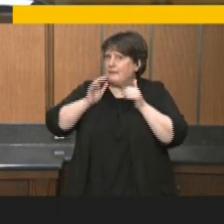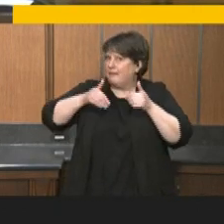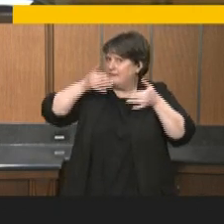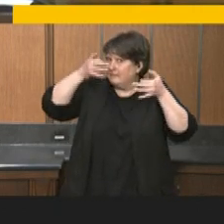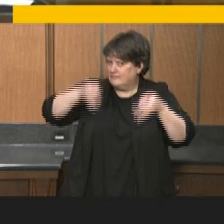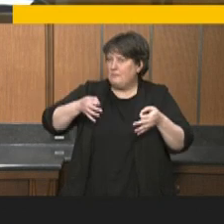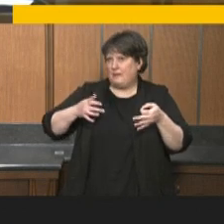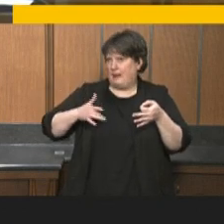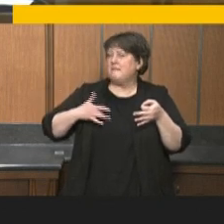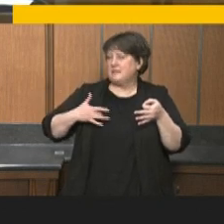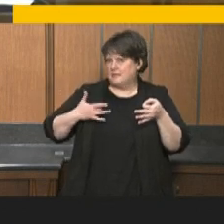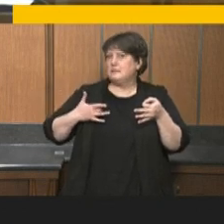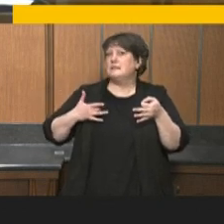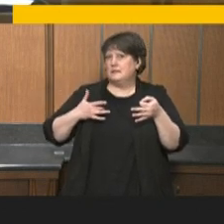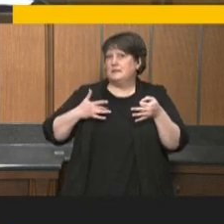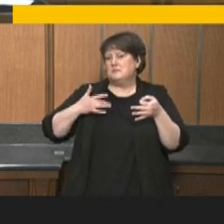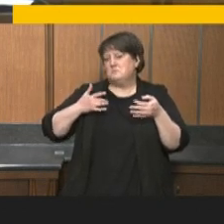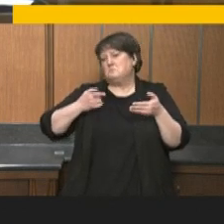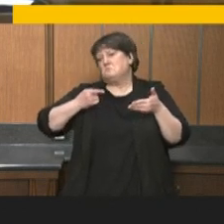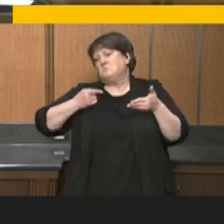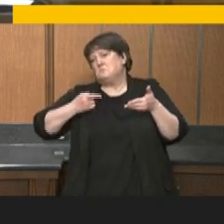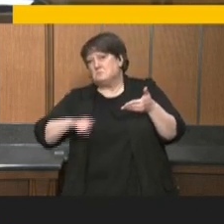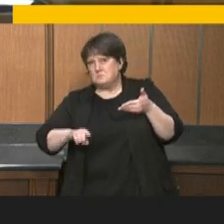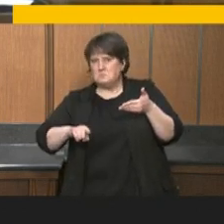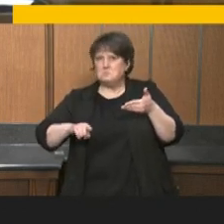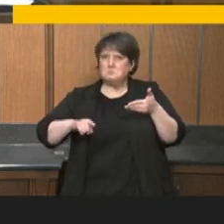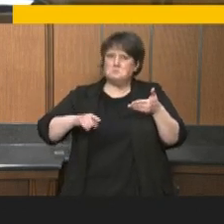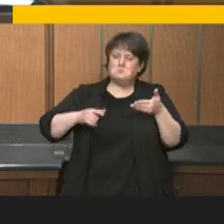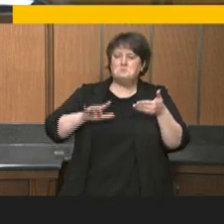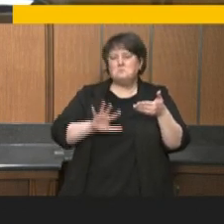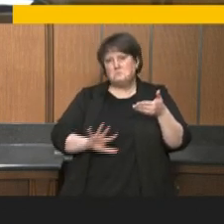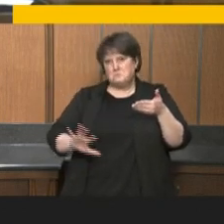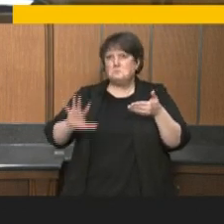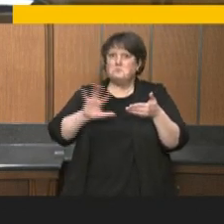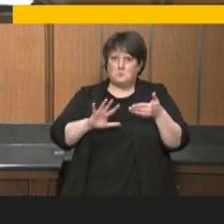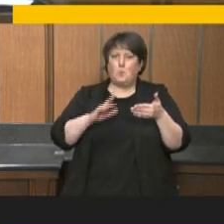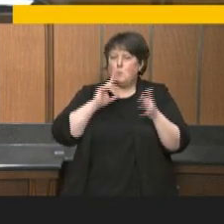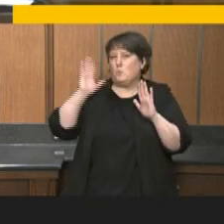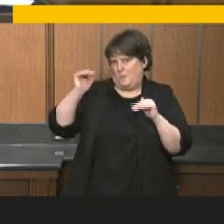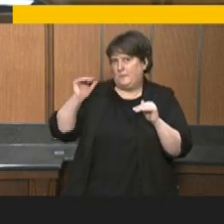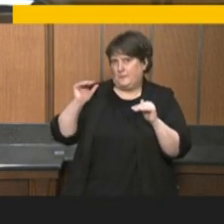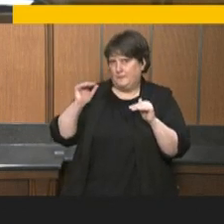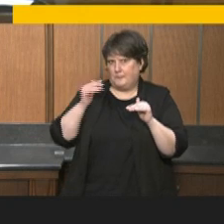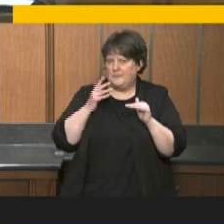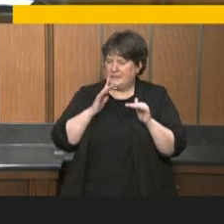happen next week. We're working in that direction.